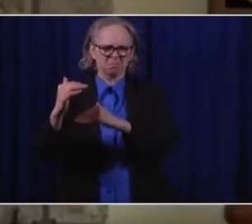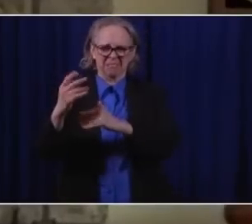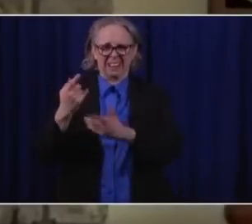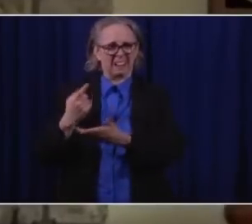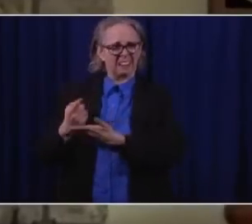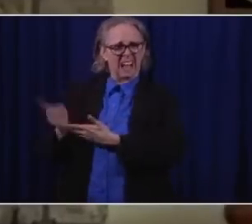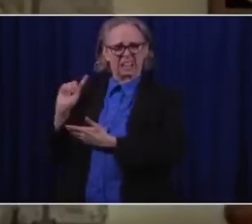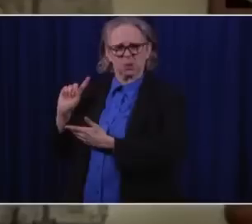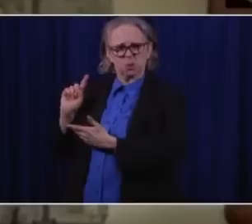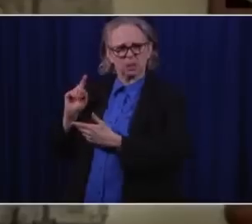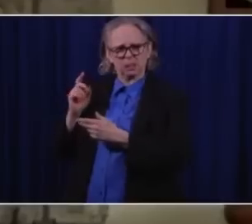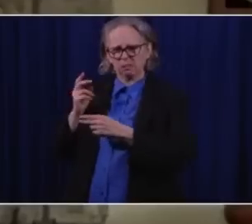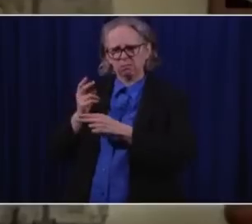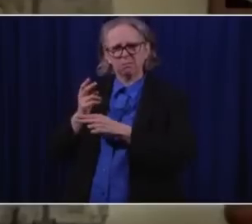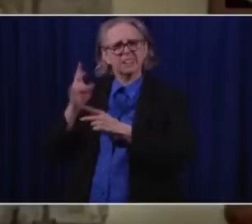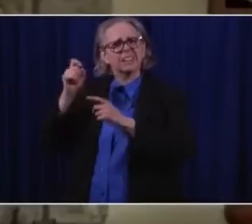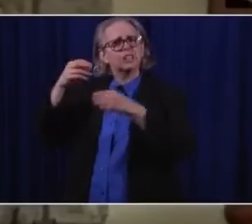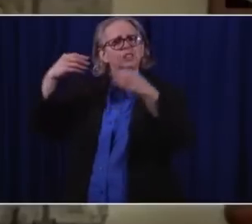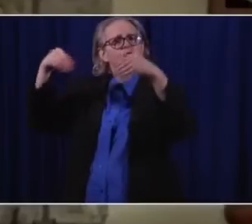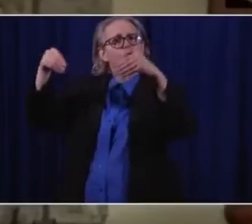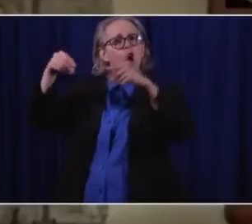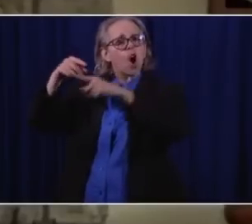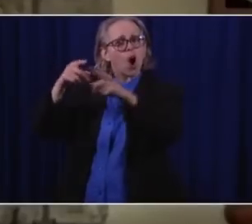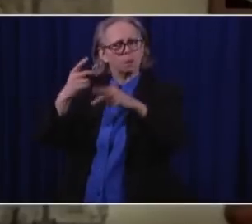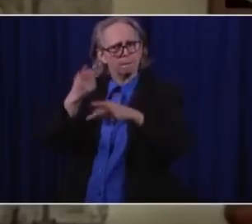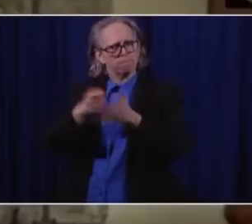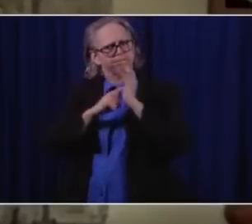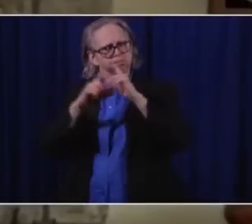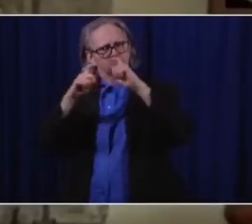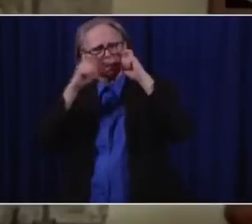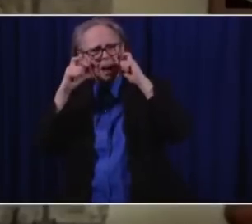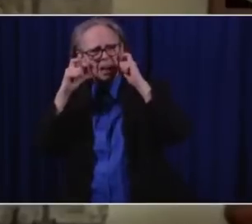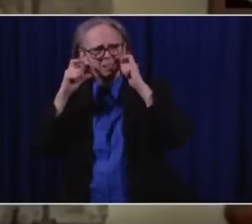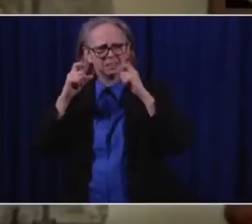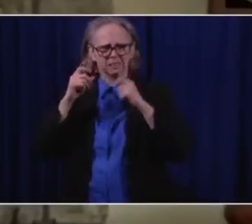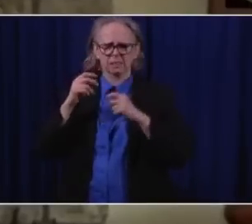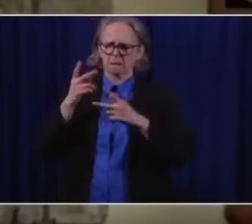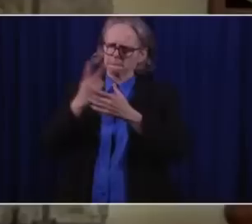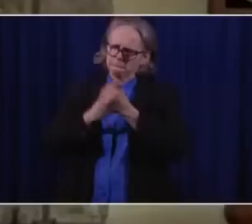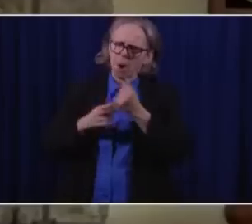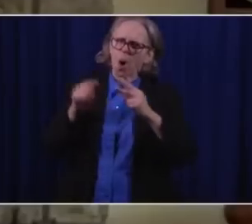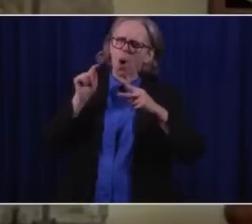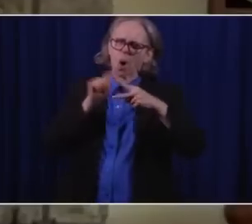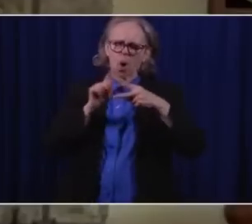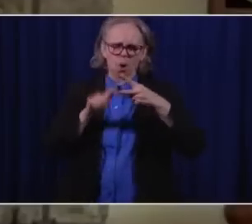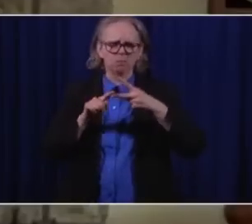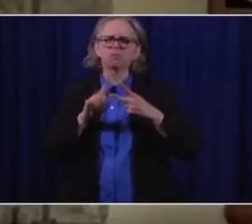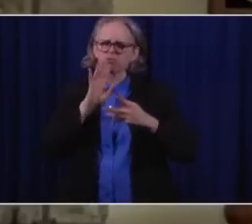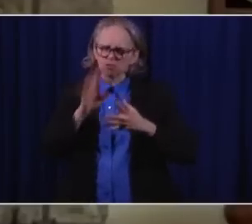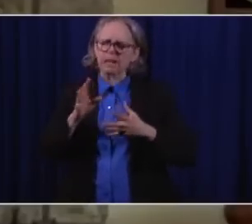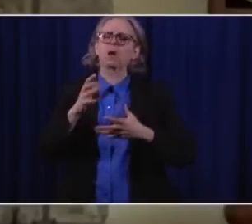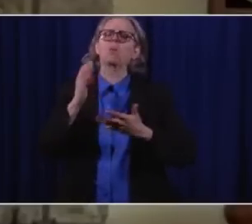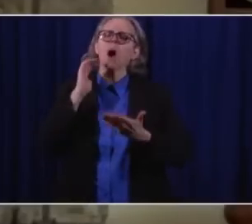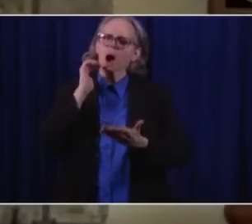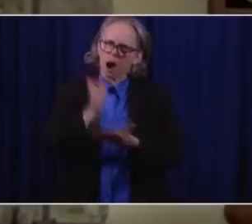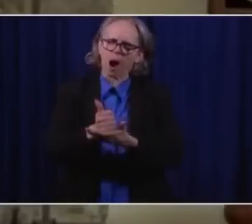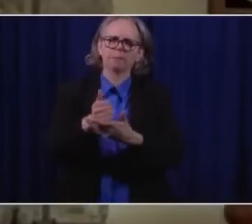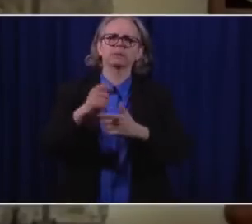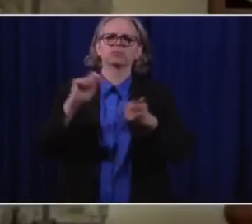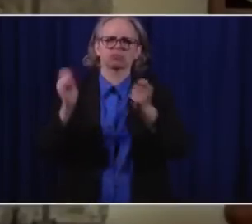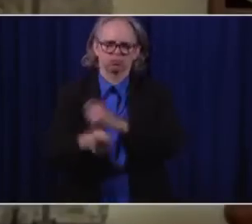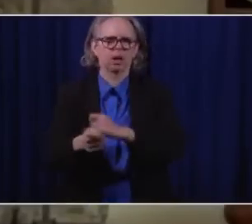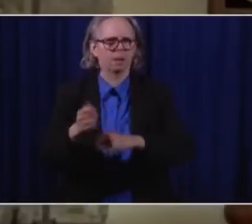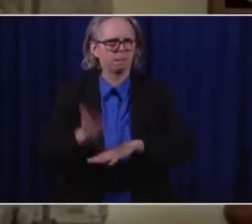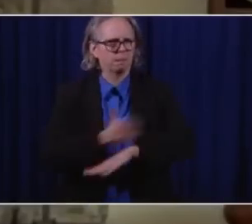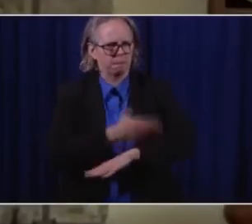solid things that will make a difference. But ultimately, again, I will repeat, it comes down to what we do in our own personal lives, and there's no